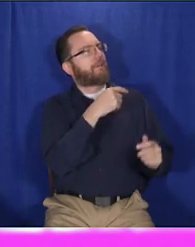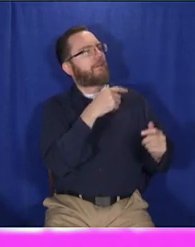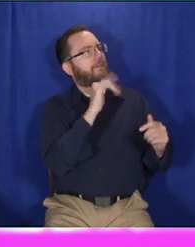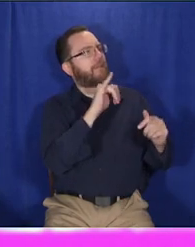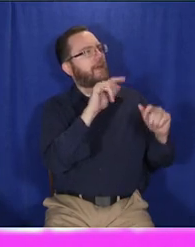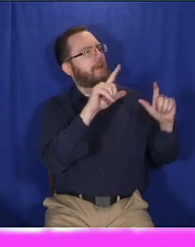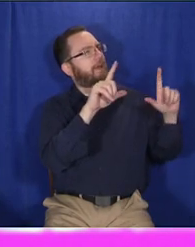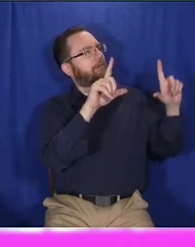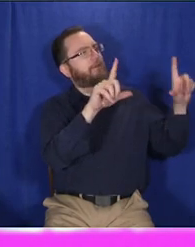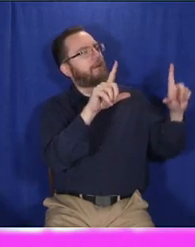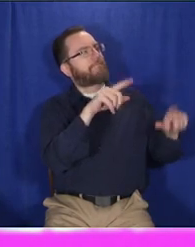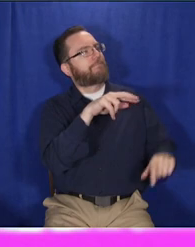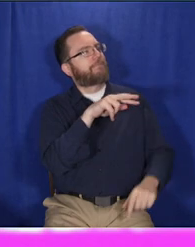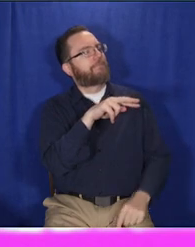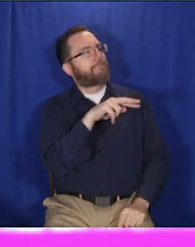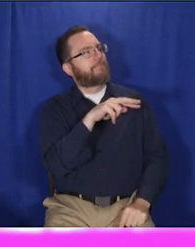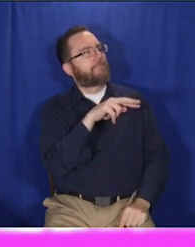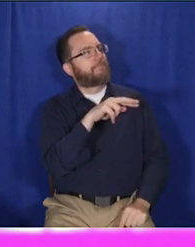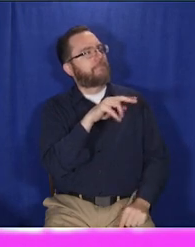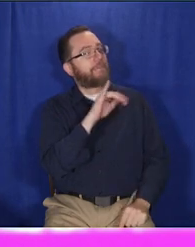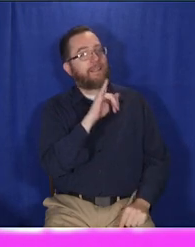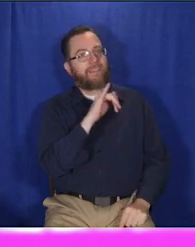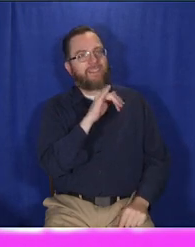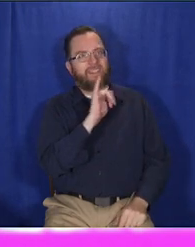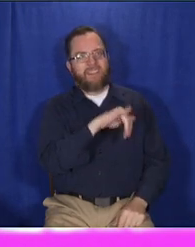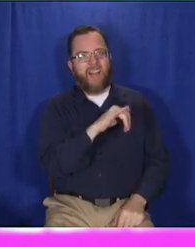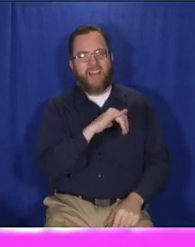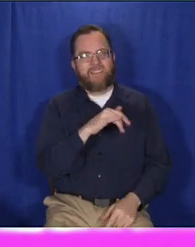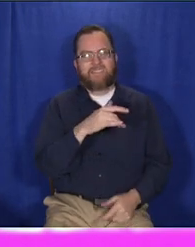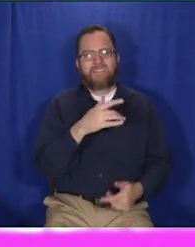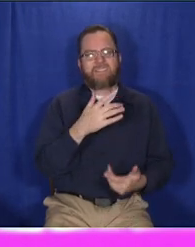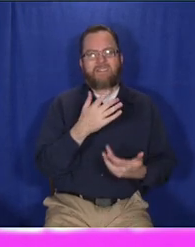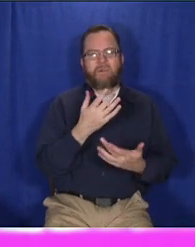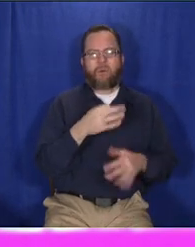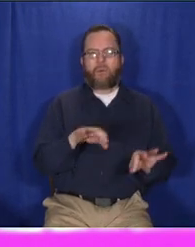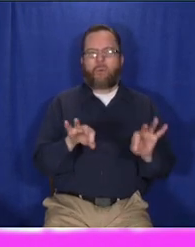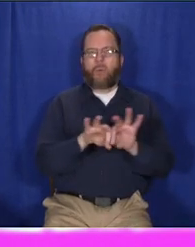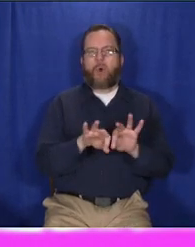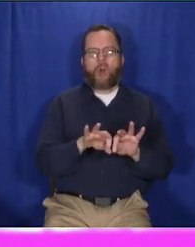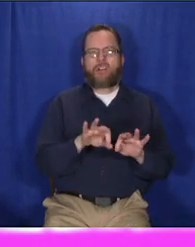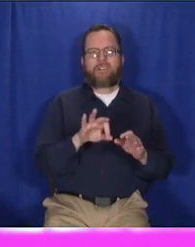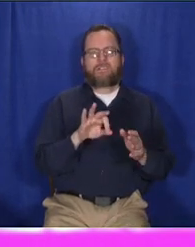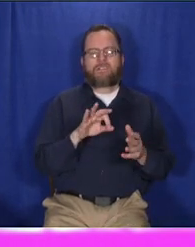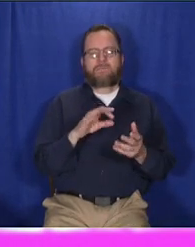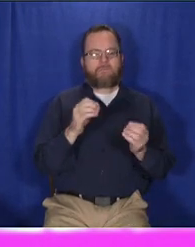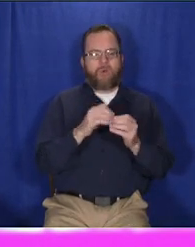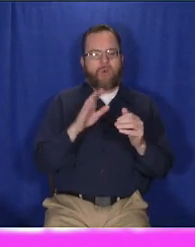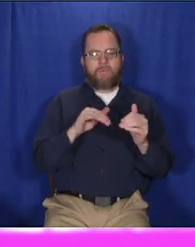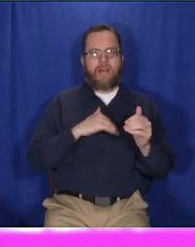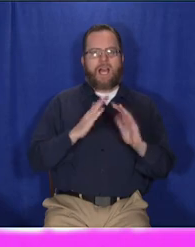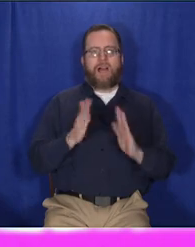Asking my wife, if I die, just go grab that painting off Jason's wall. You know what I'm saying?